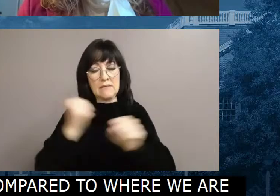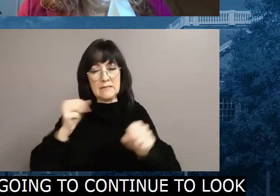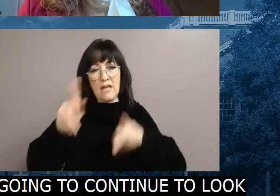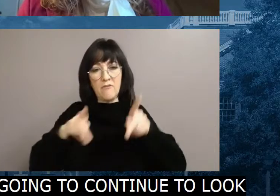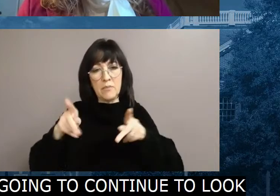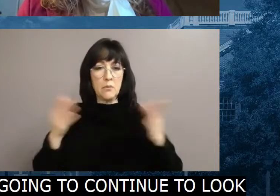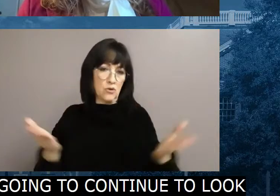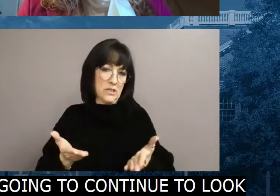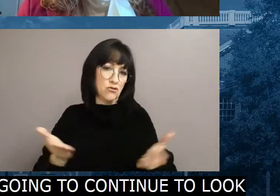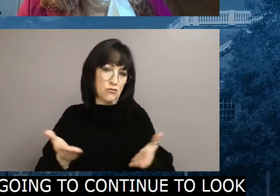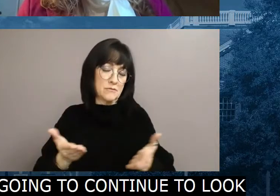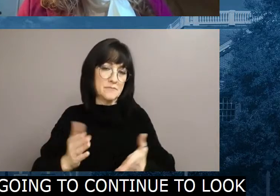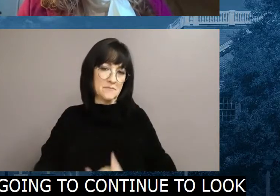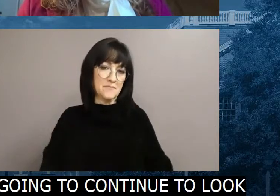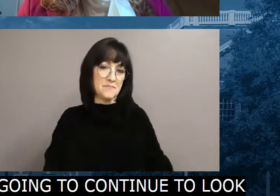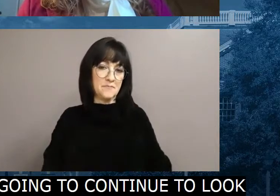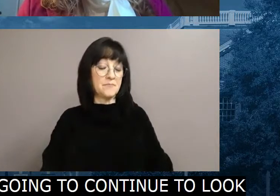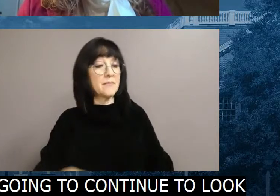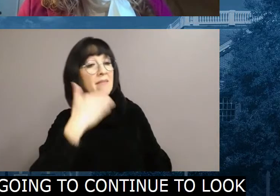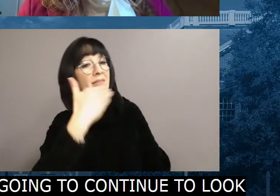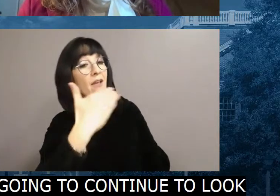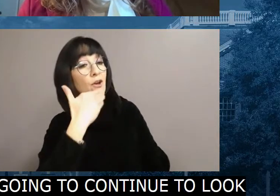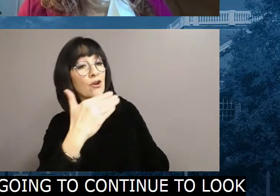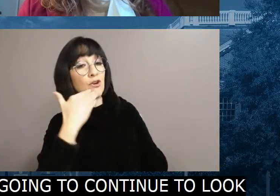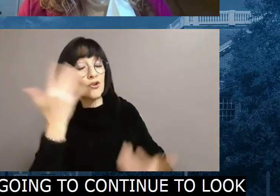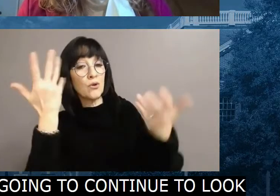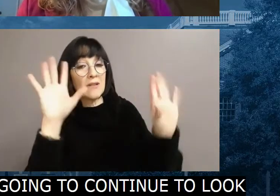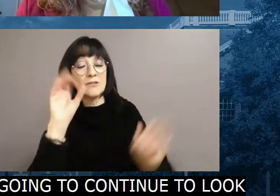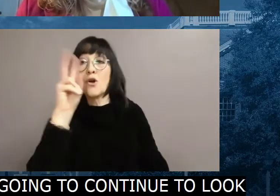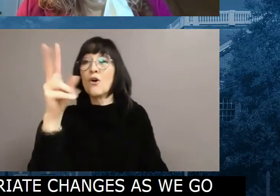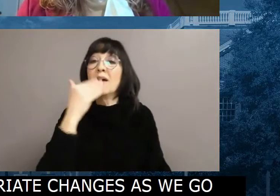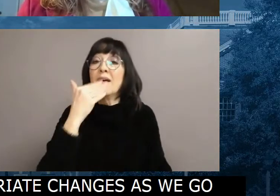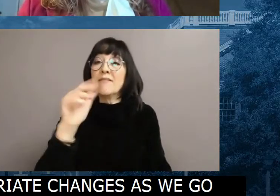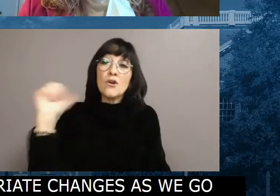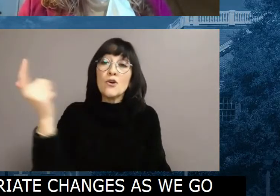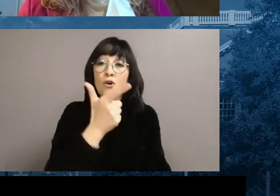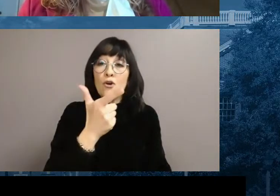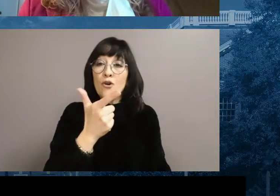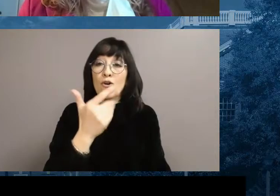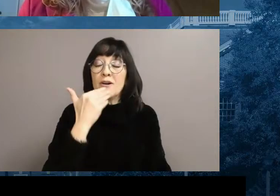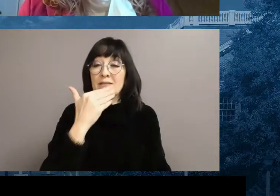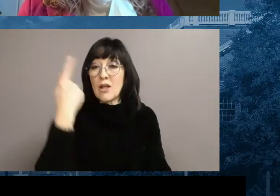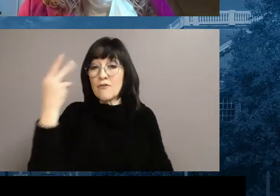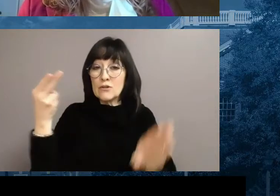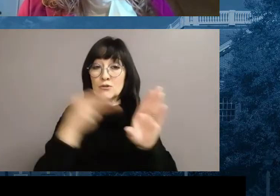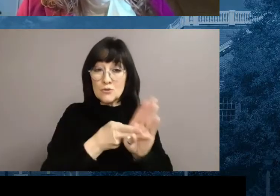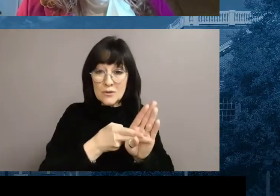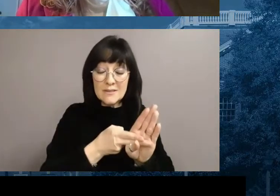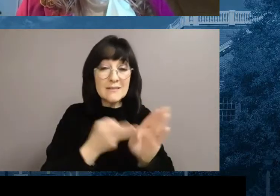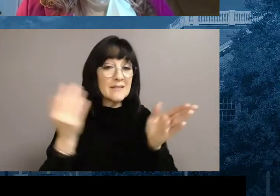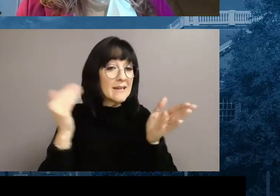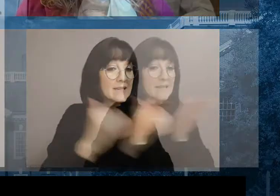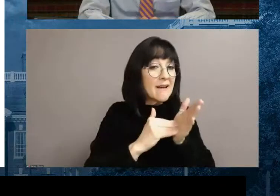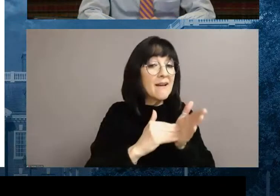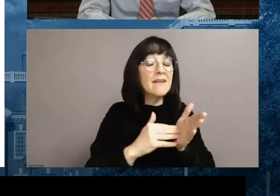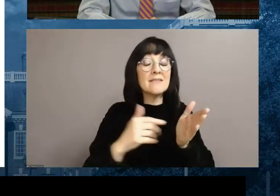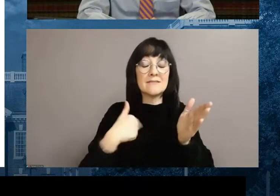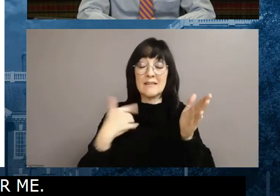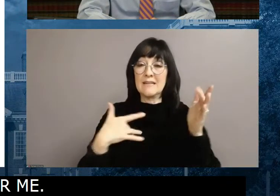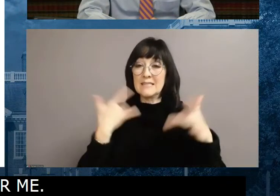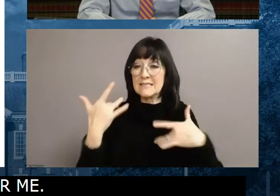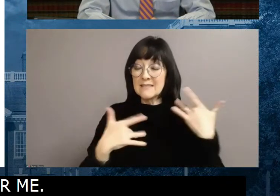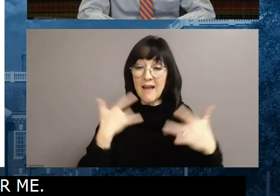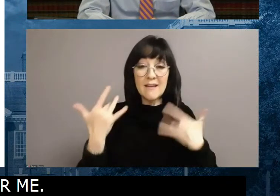All right, thank you. That's it for me. All right, then. Thank you all for joining. Again, really exciting news